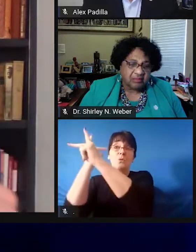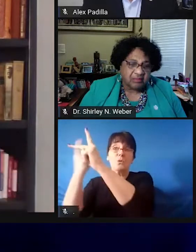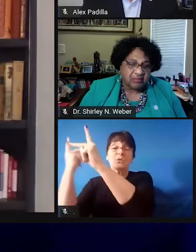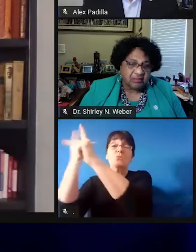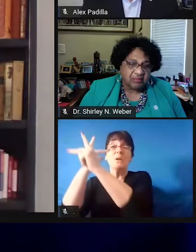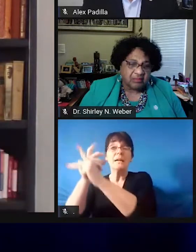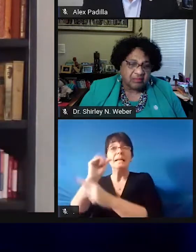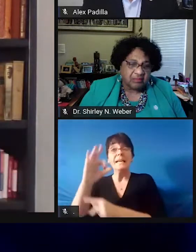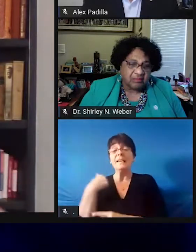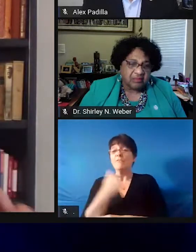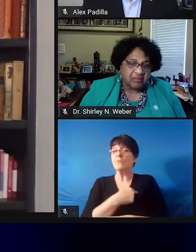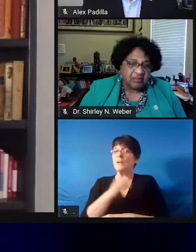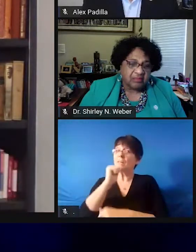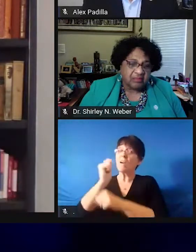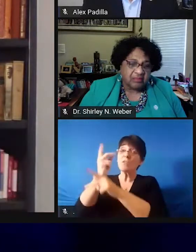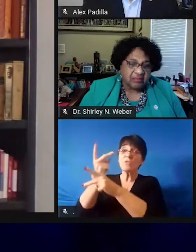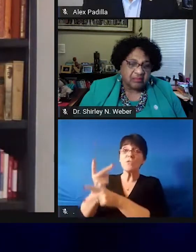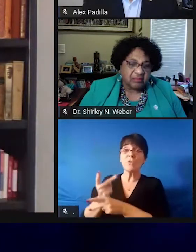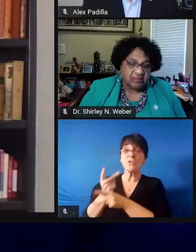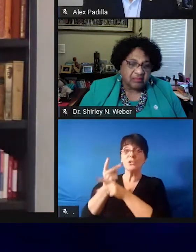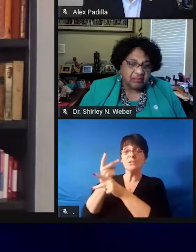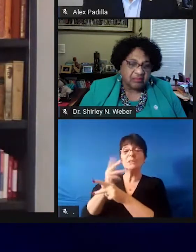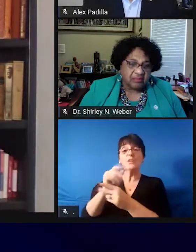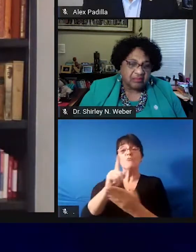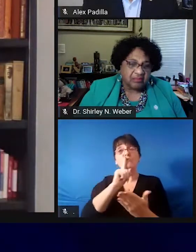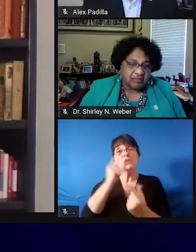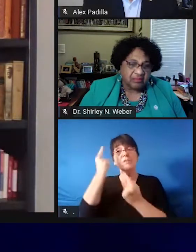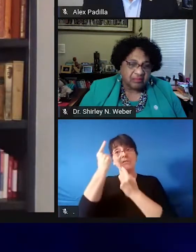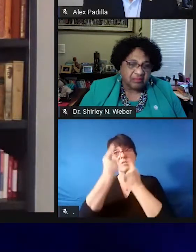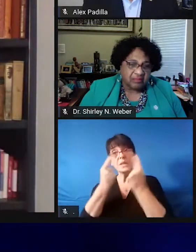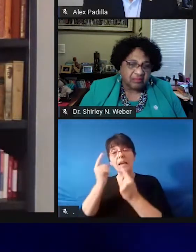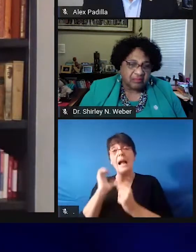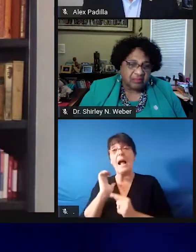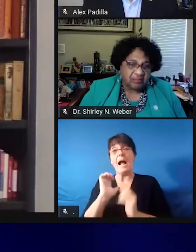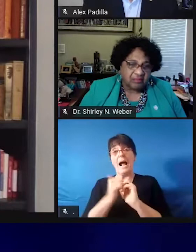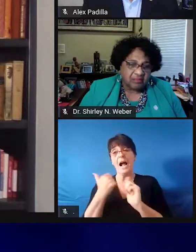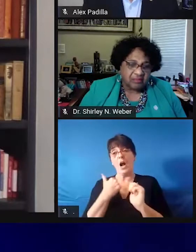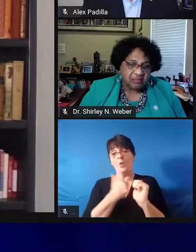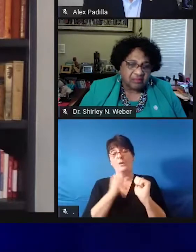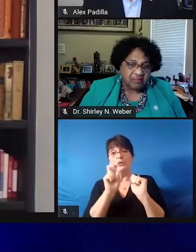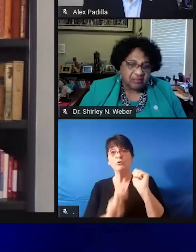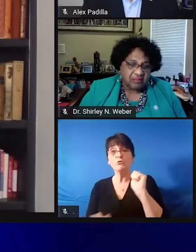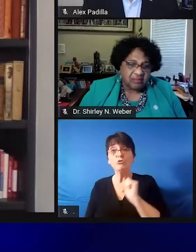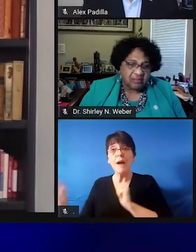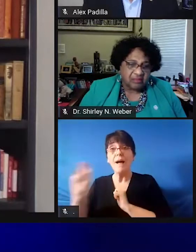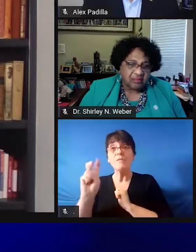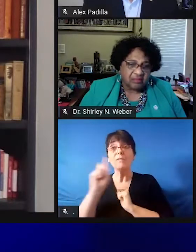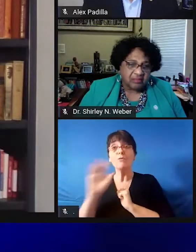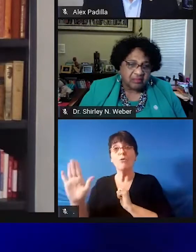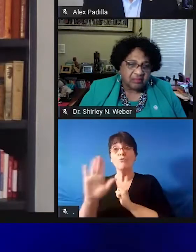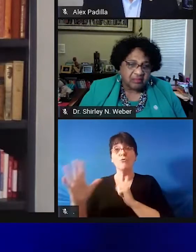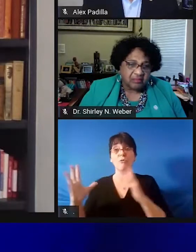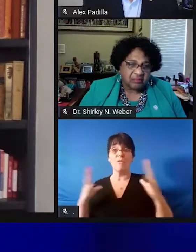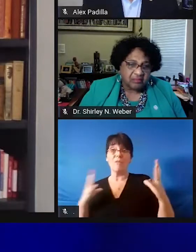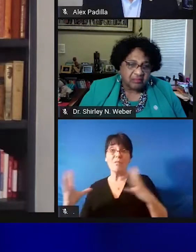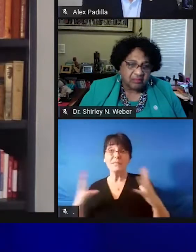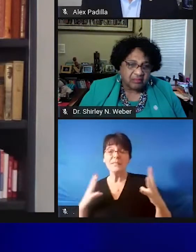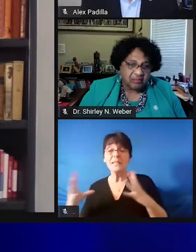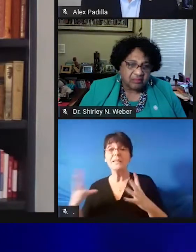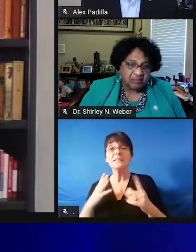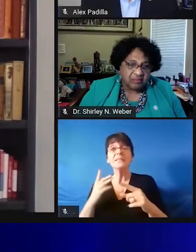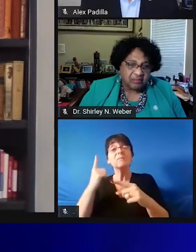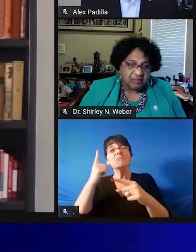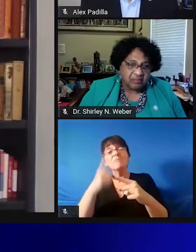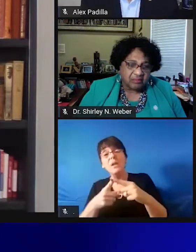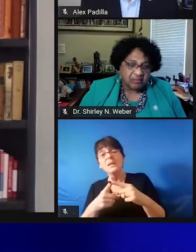unless we are cautious and mindful about our travel plans this holiday season and about our